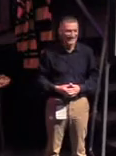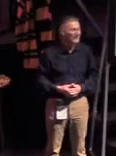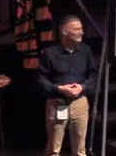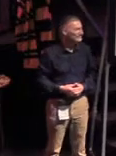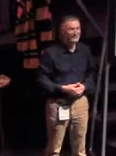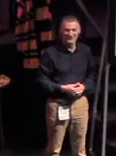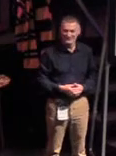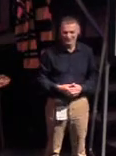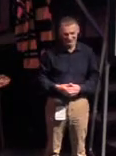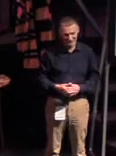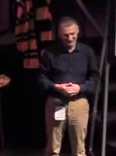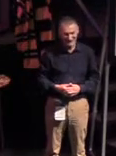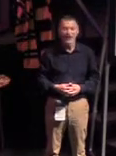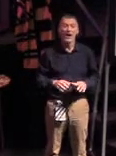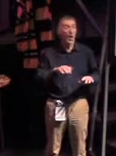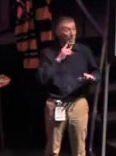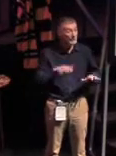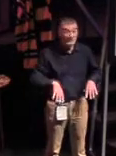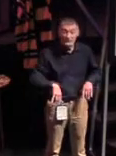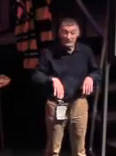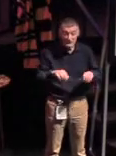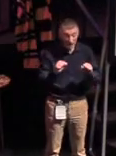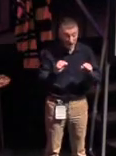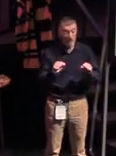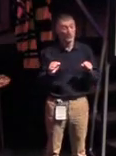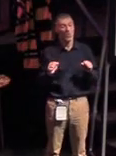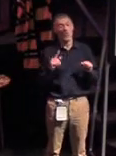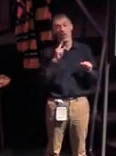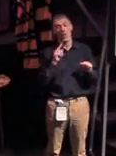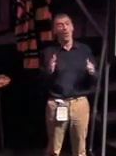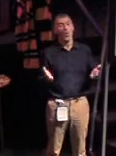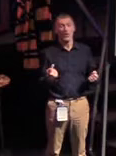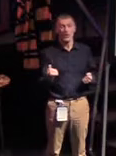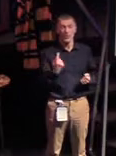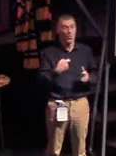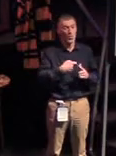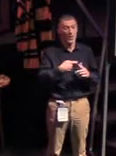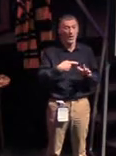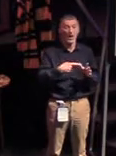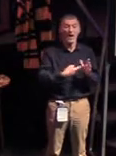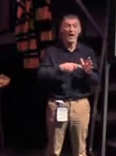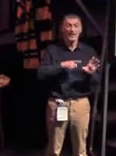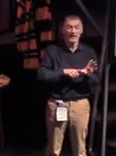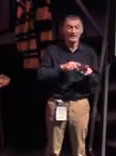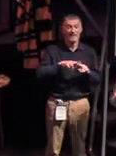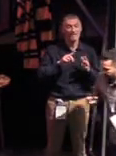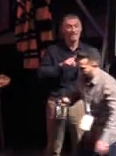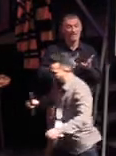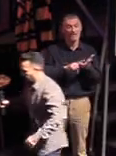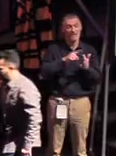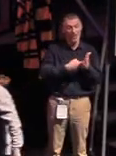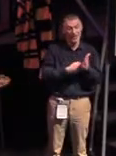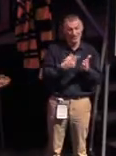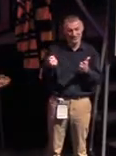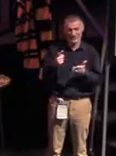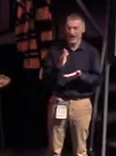Okay, he will make his own way back in. So we'll just begin now. I'm going to hand you over to Katie Fuller from Absolutely Cultured. Thank you very much.